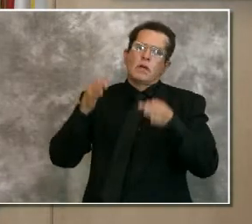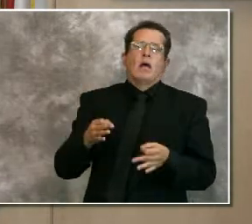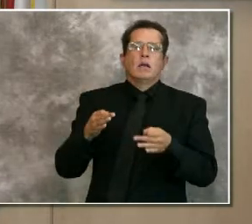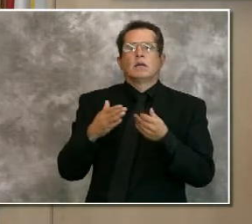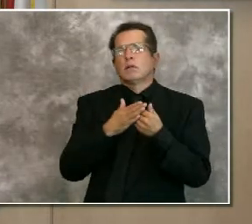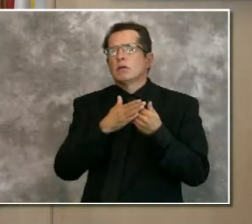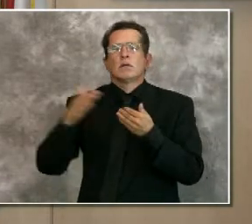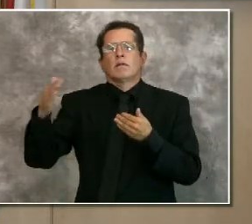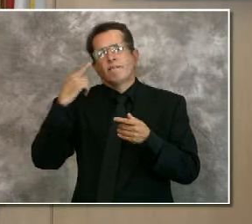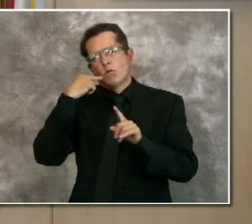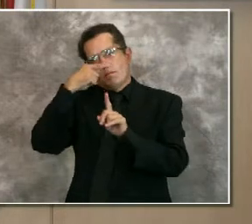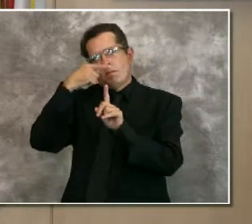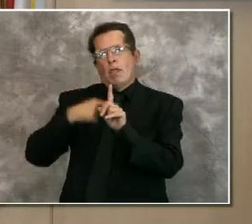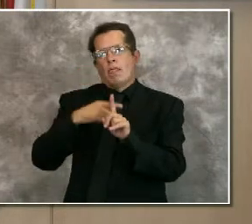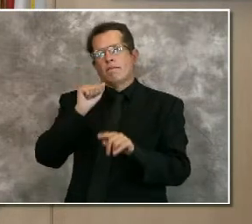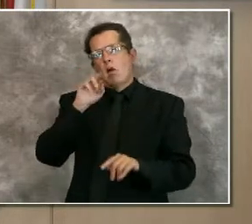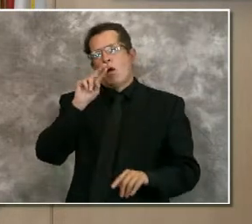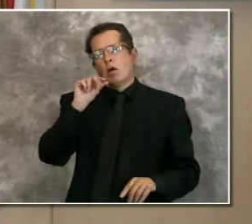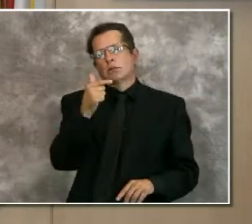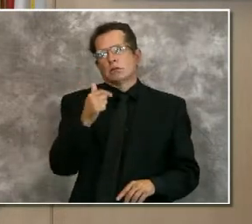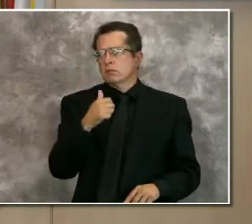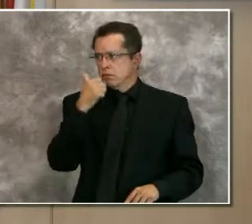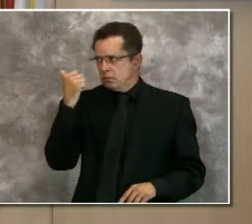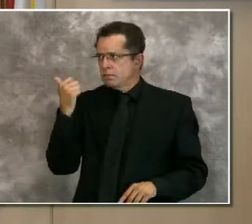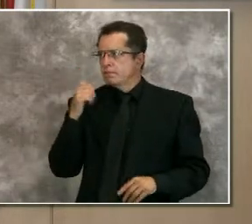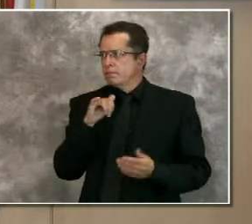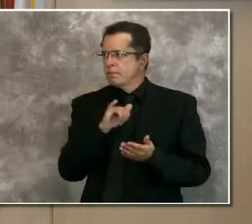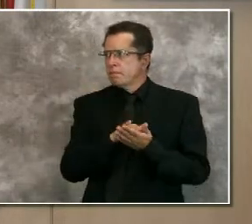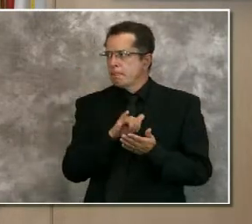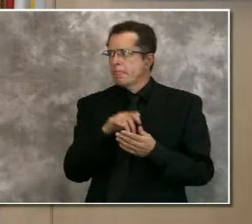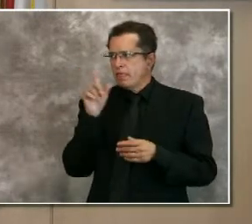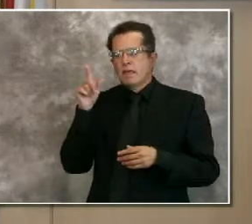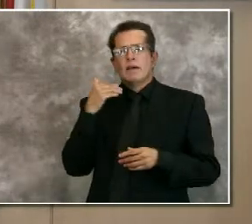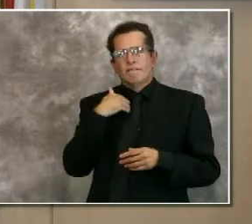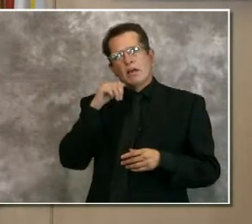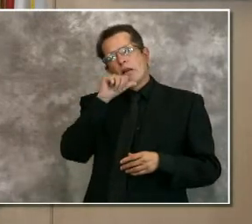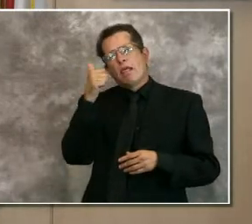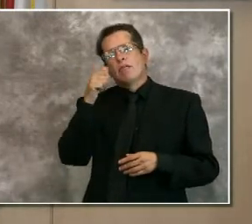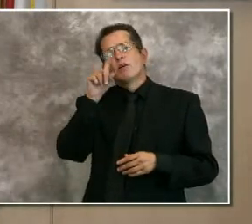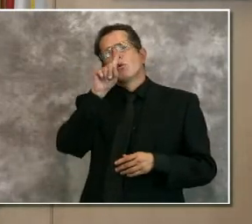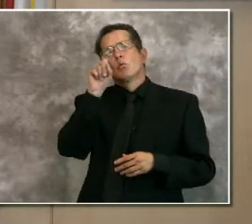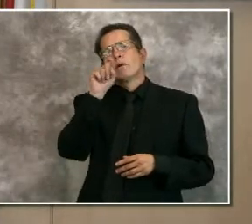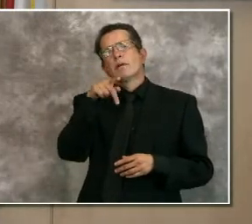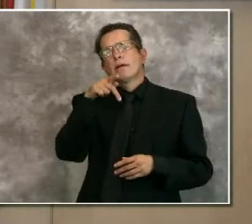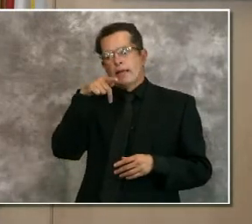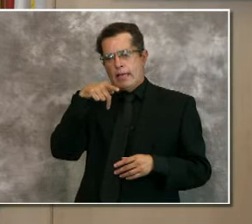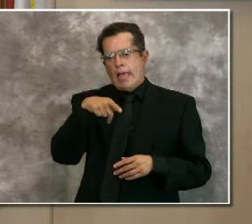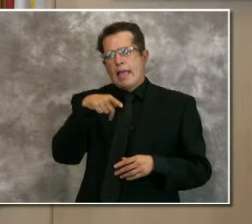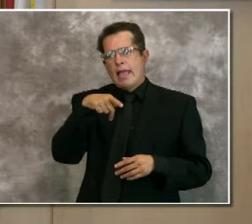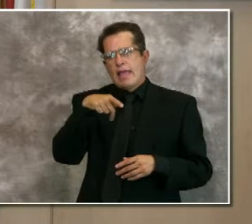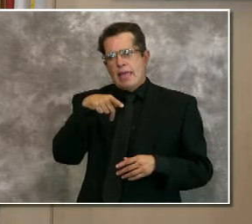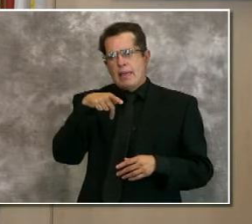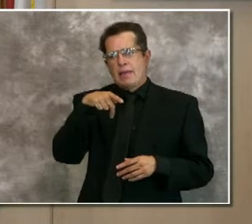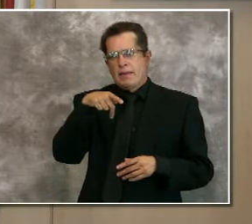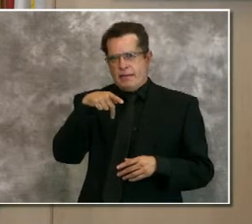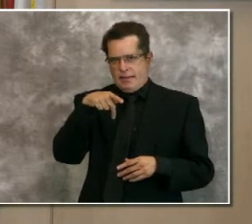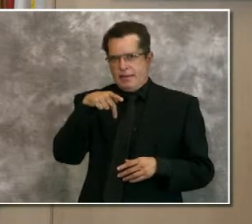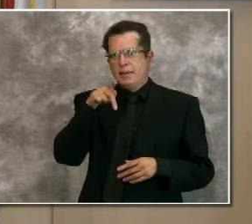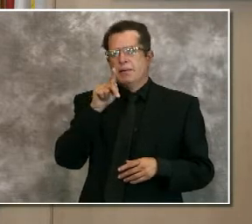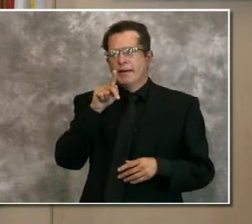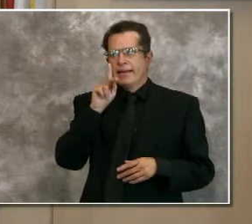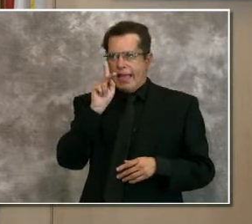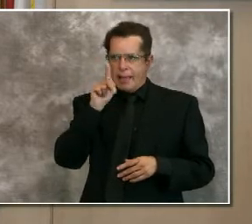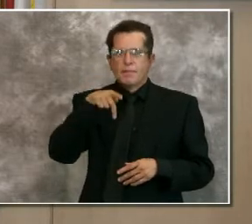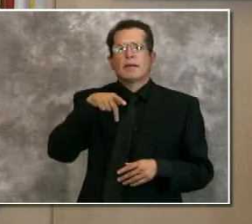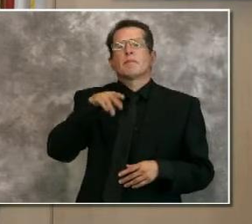August. Thank you. And Dr. Wooten, if you could stay there, I have a few questions from Taryn Mento with KPBS. I see from